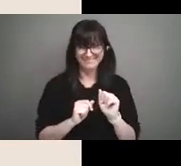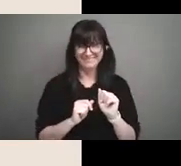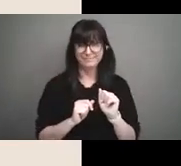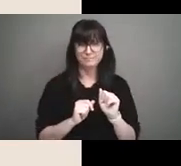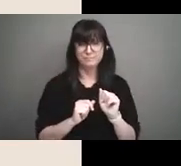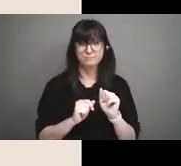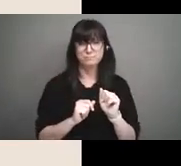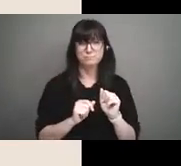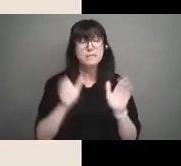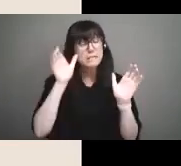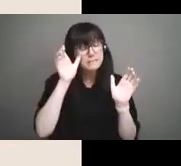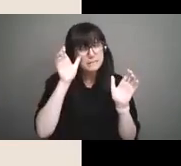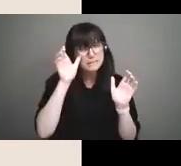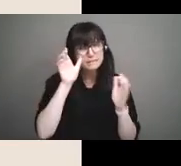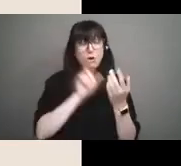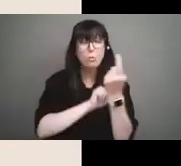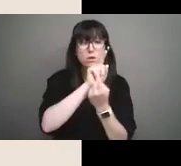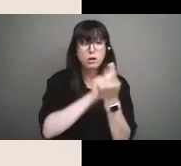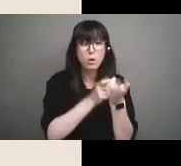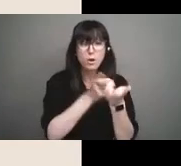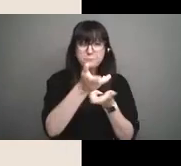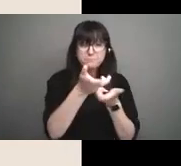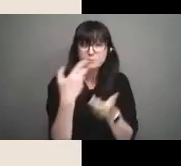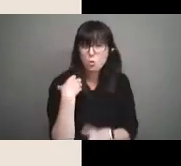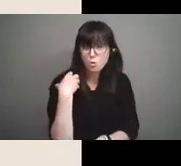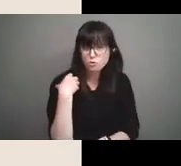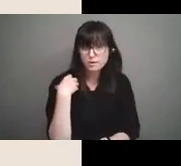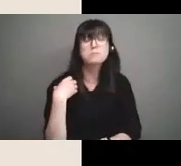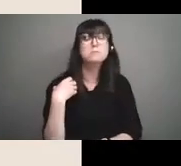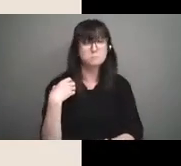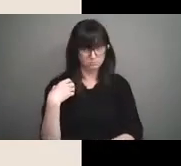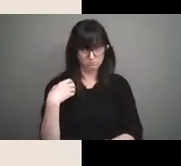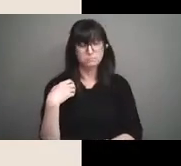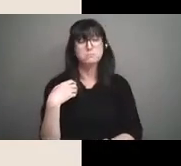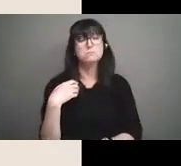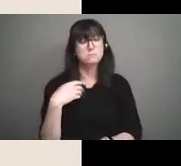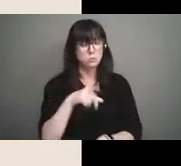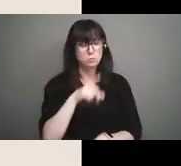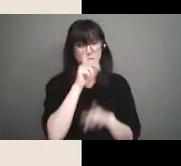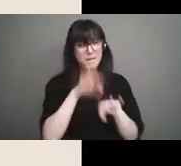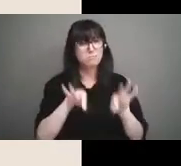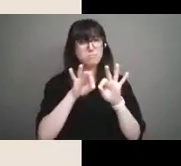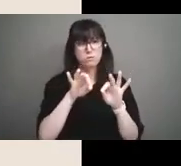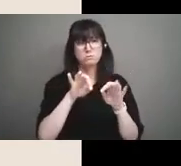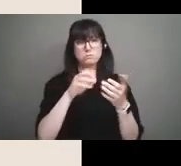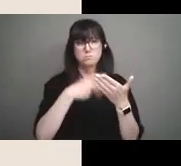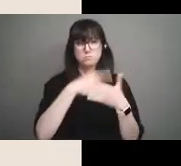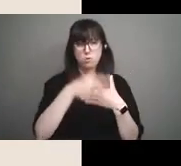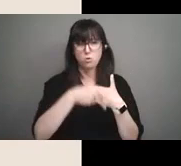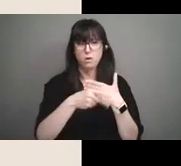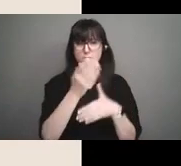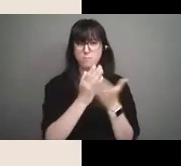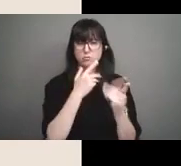listening, one-on-one coaching. That's another piece that we really wanted this program to be empowering and not what I